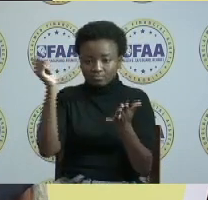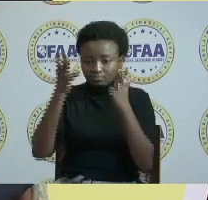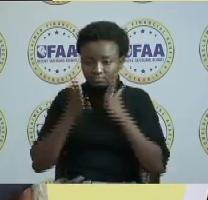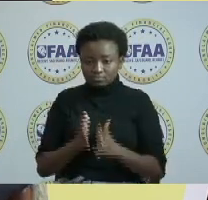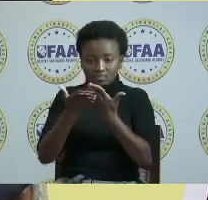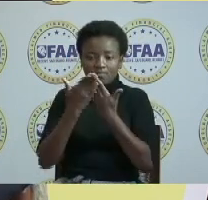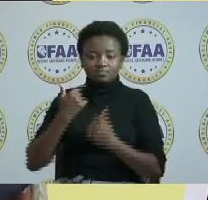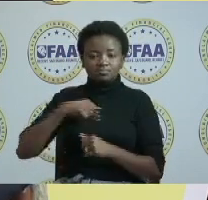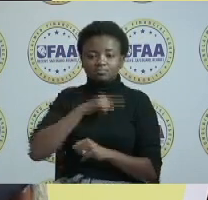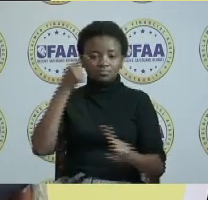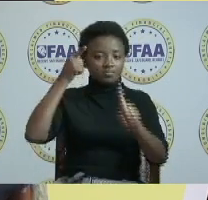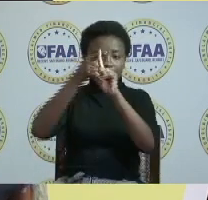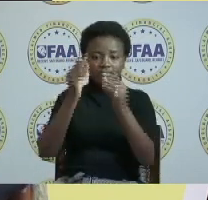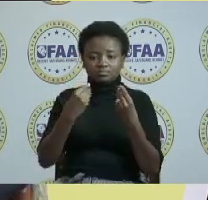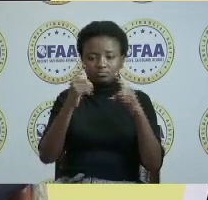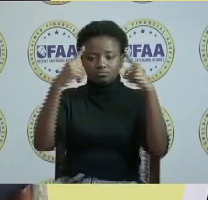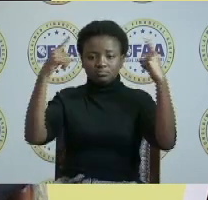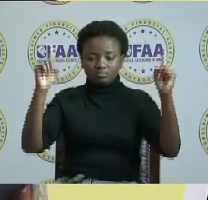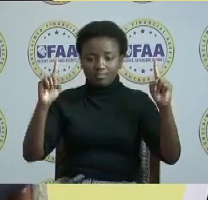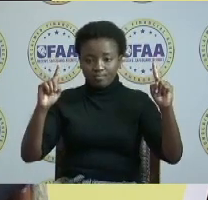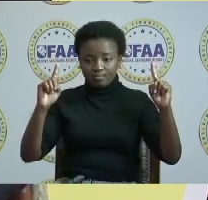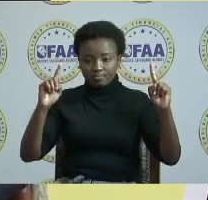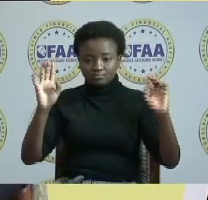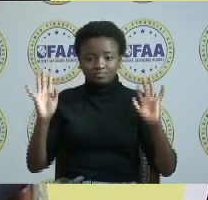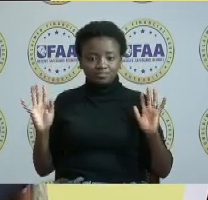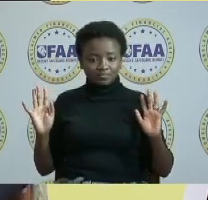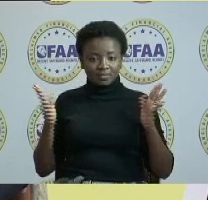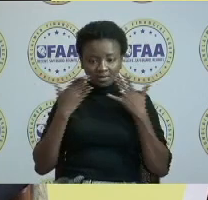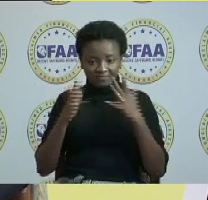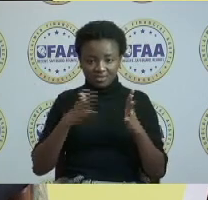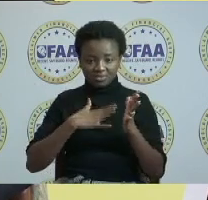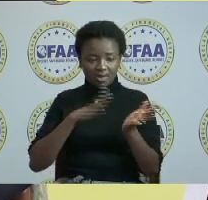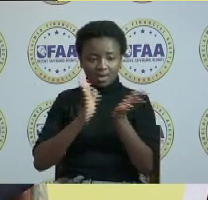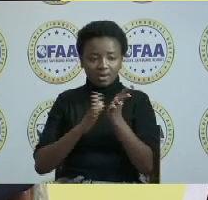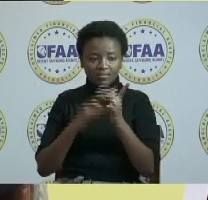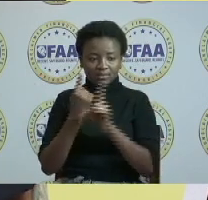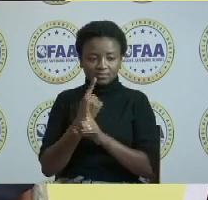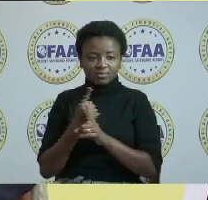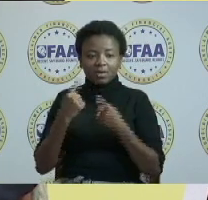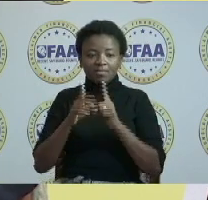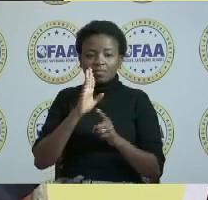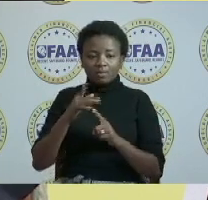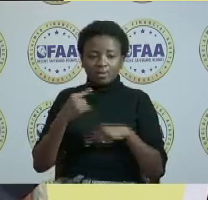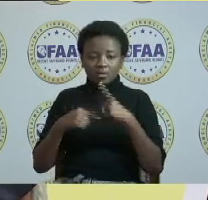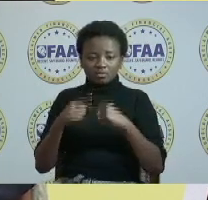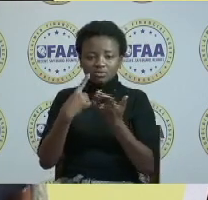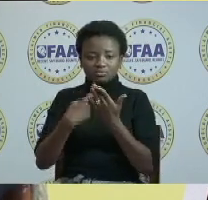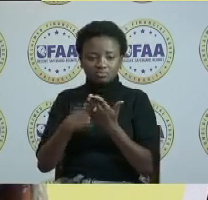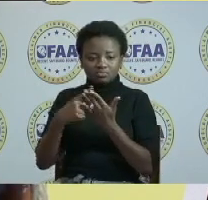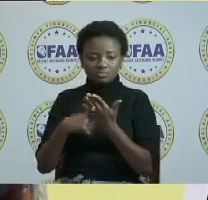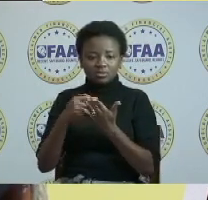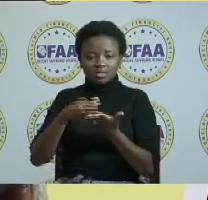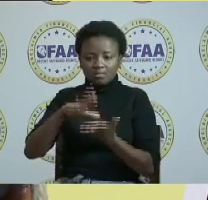help us fulfill our mandate. So I guess those are my remarks I have for you, but we'll keep on discussing more